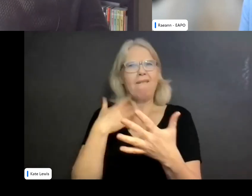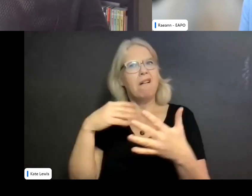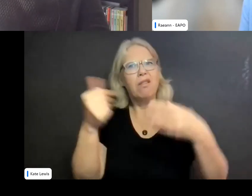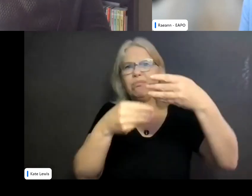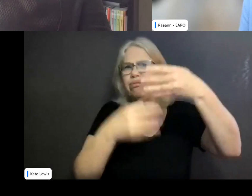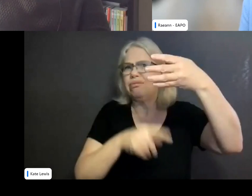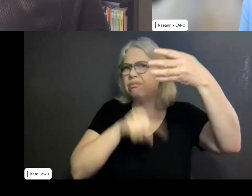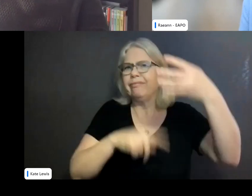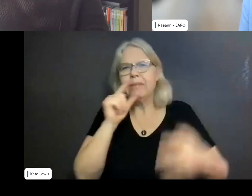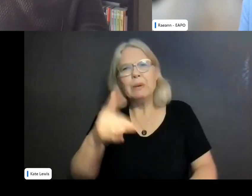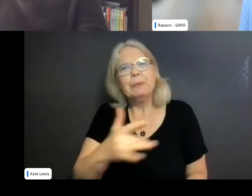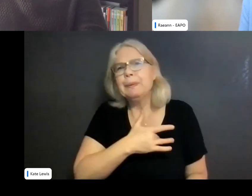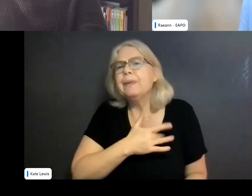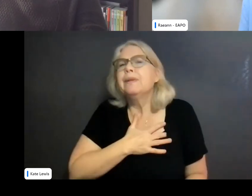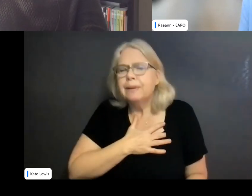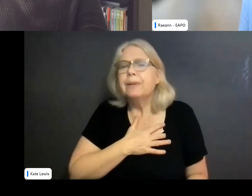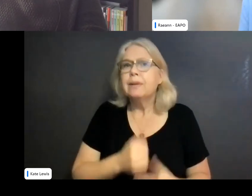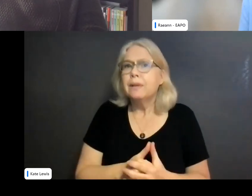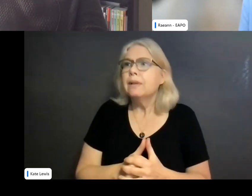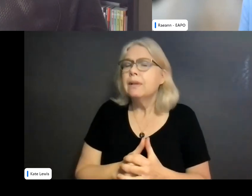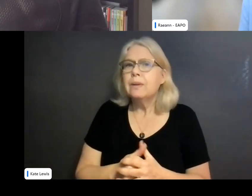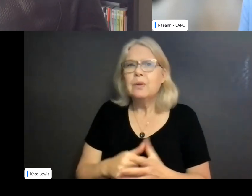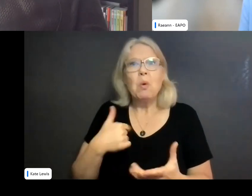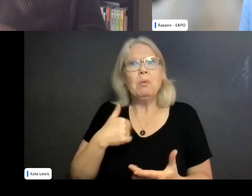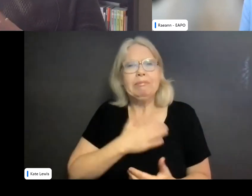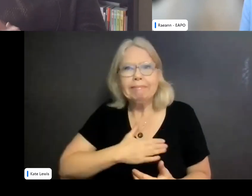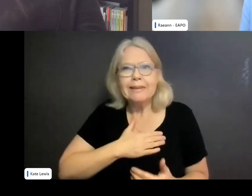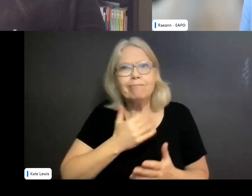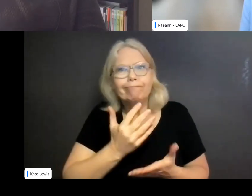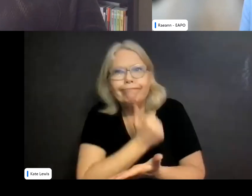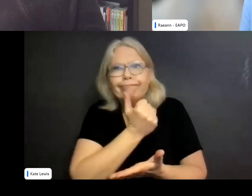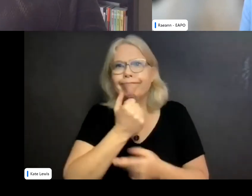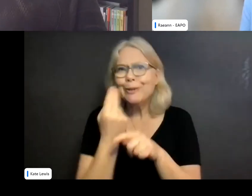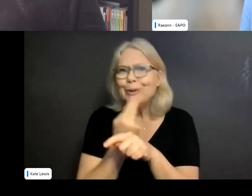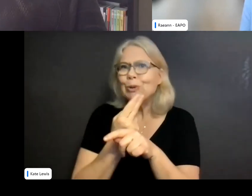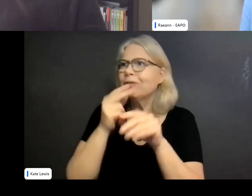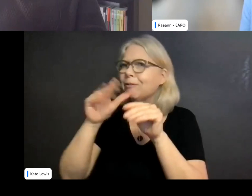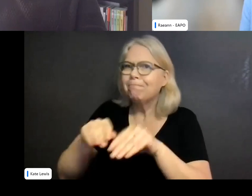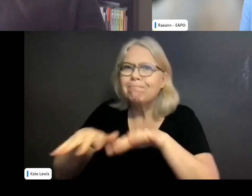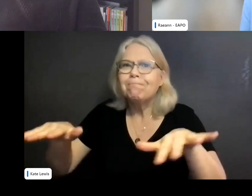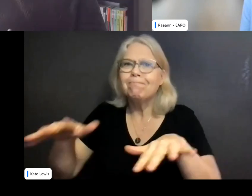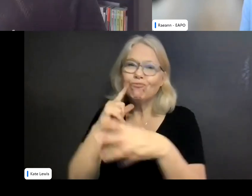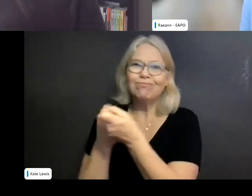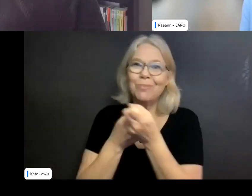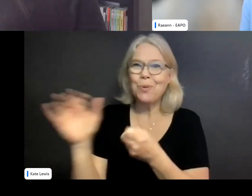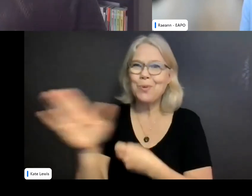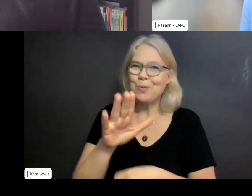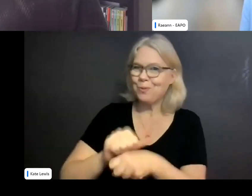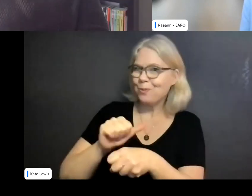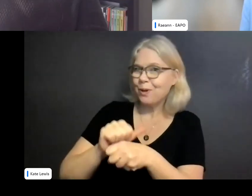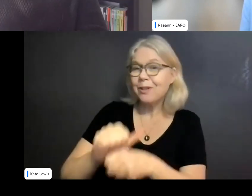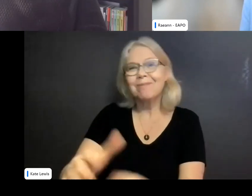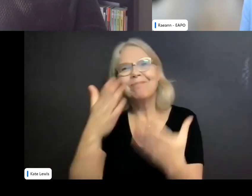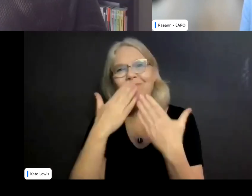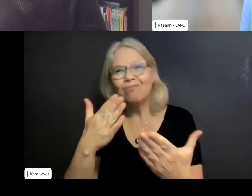training and outreach and access some of those tools and resources to help you in your work ahead. So thank you and have a great day, everyone.